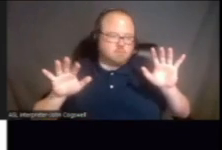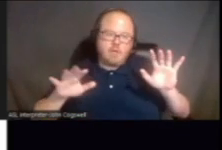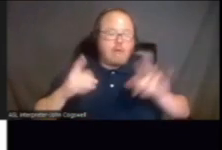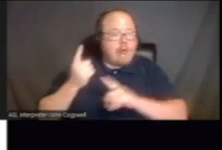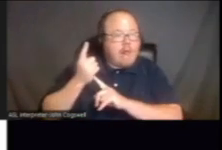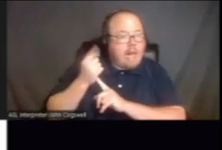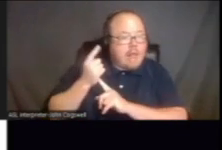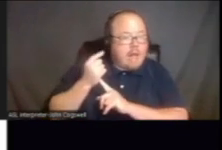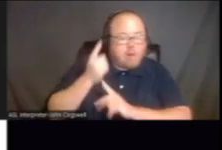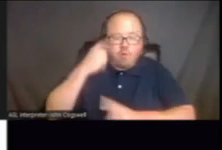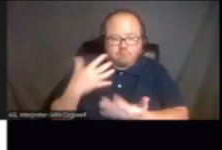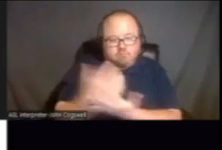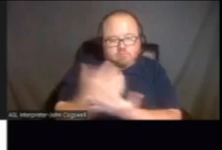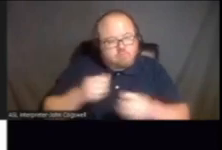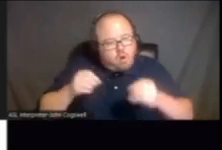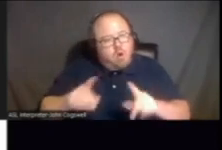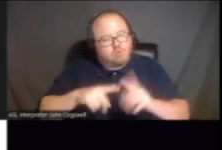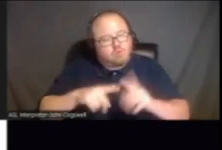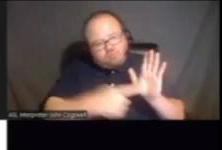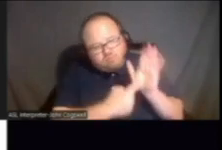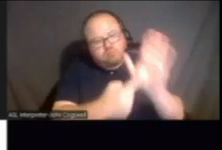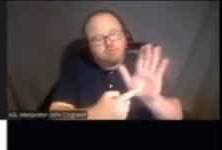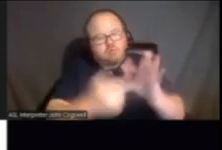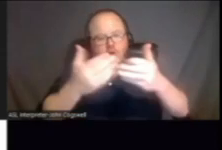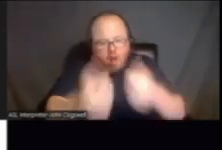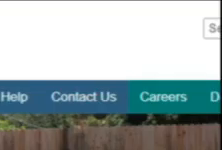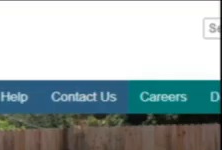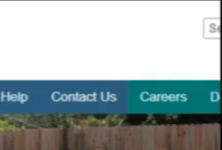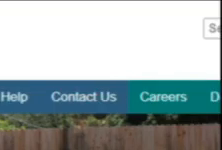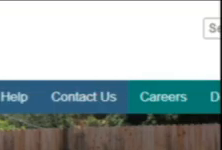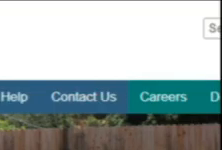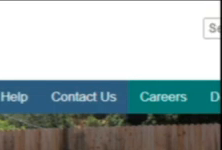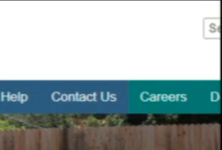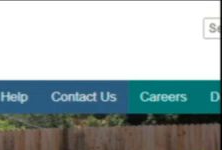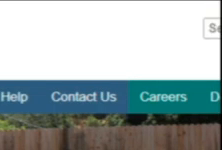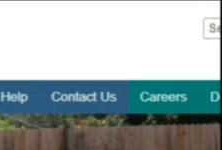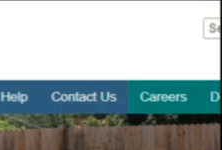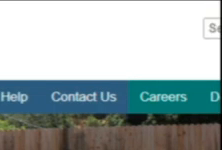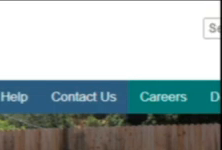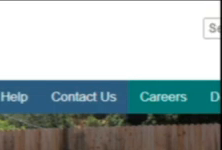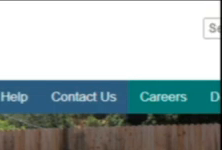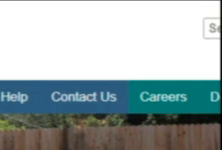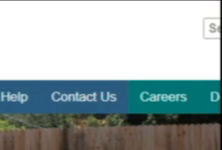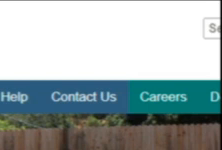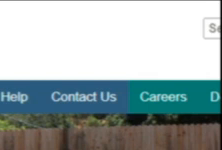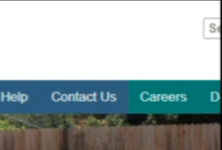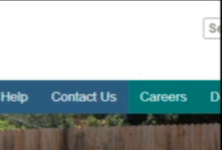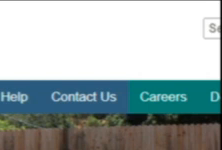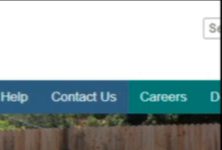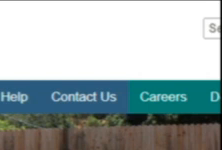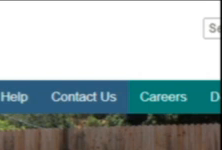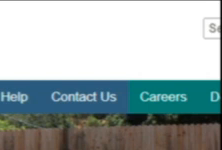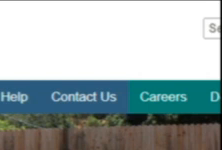year, we had an opportunity to unveil seven standing pillars or just about five feet high, the concrete